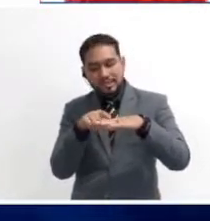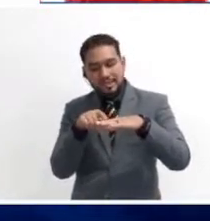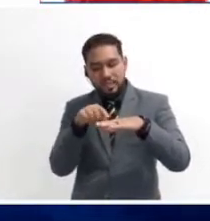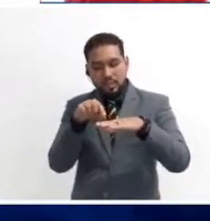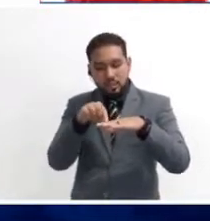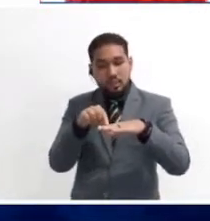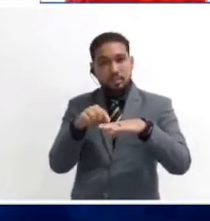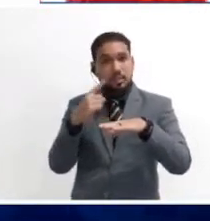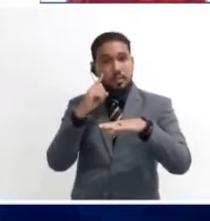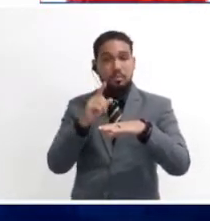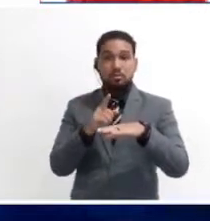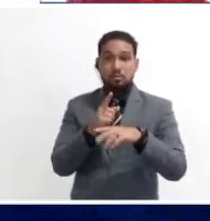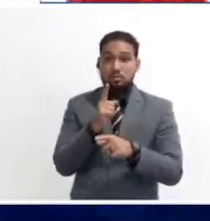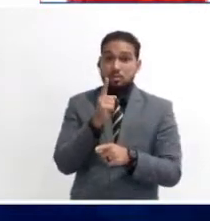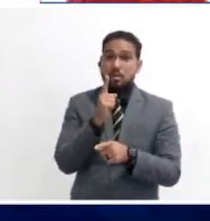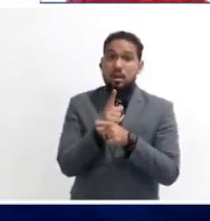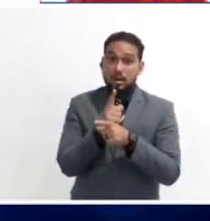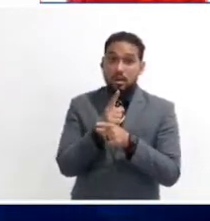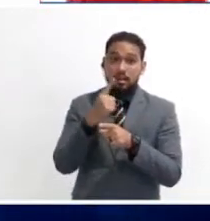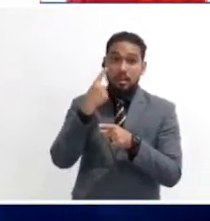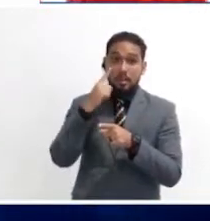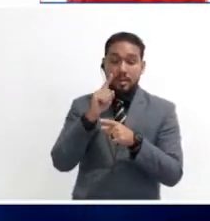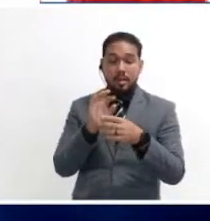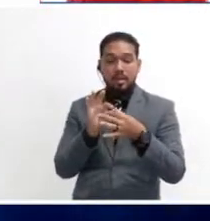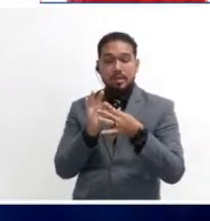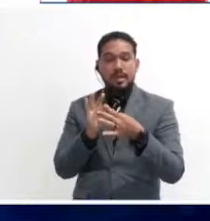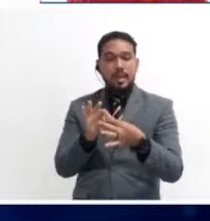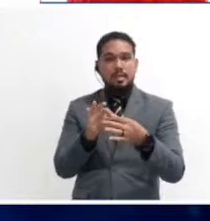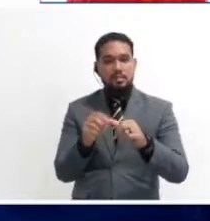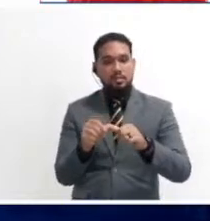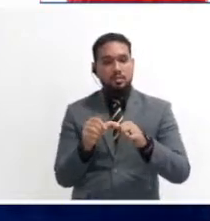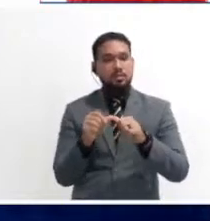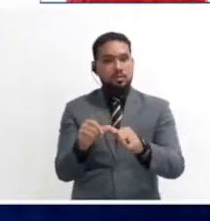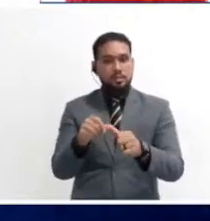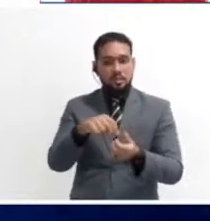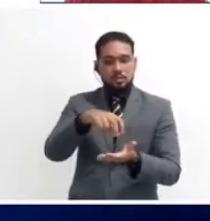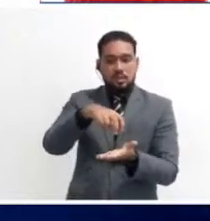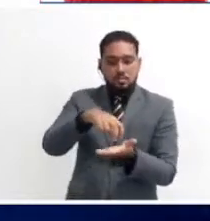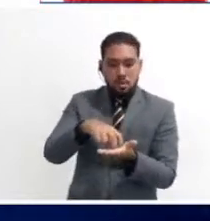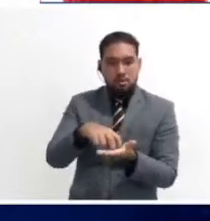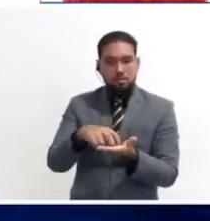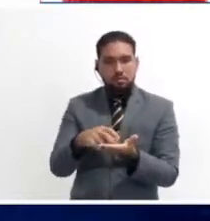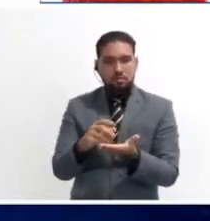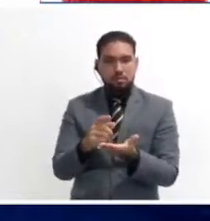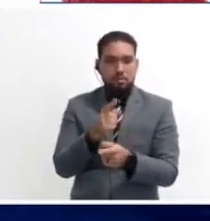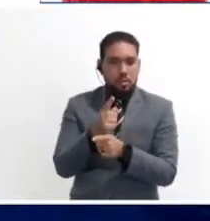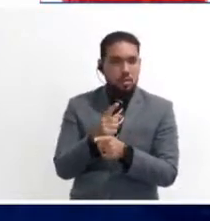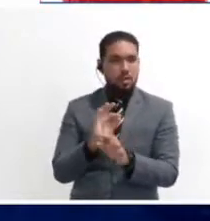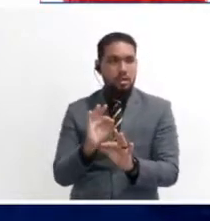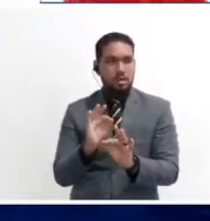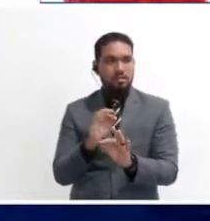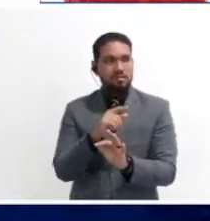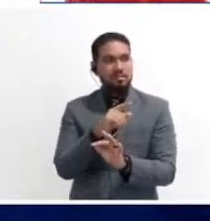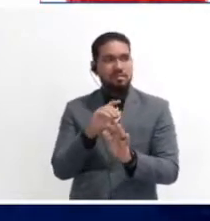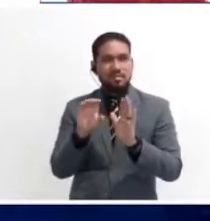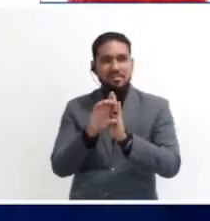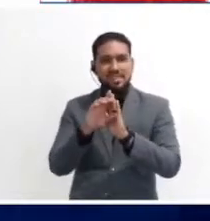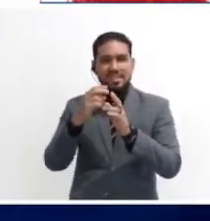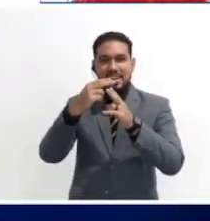to and bond to reliably. And so I'm listing there a lot of different surface finishes.